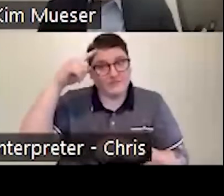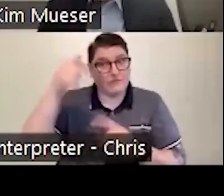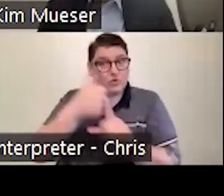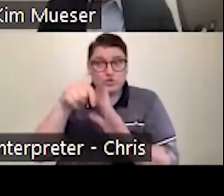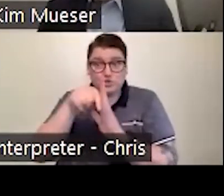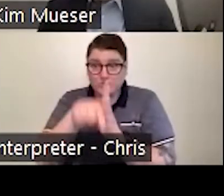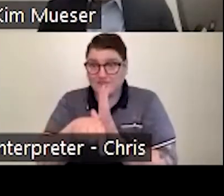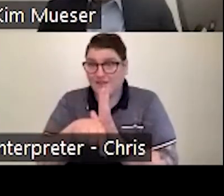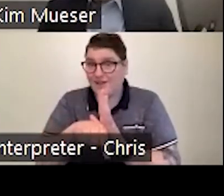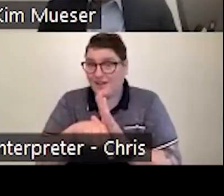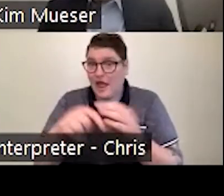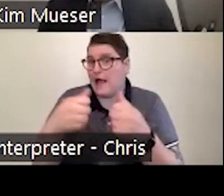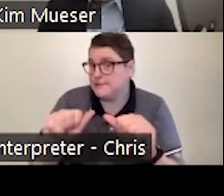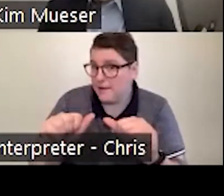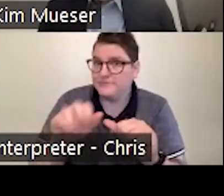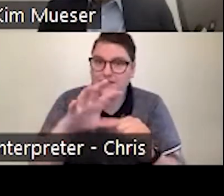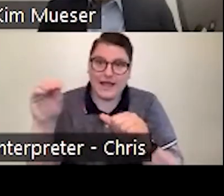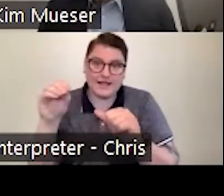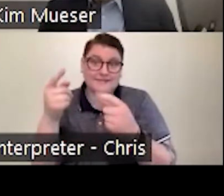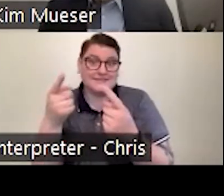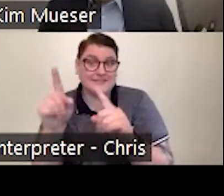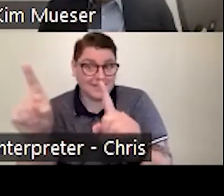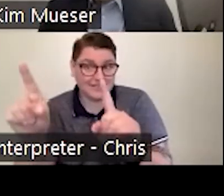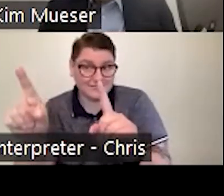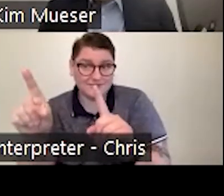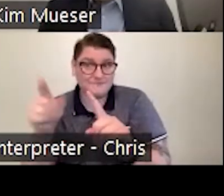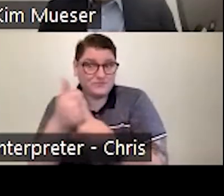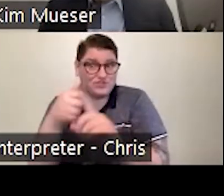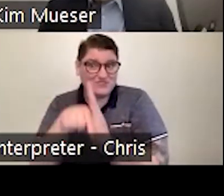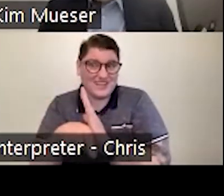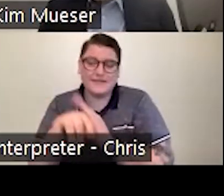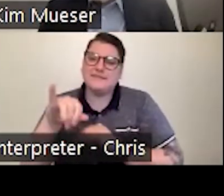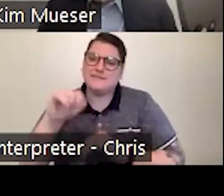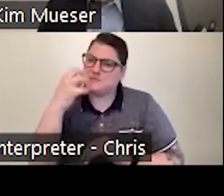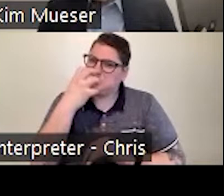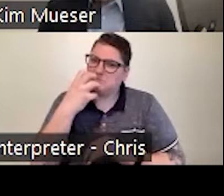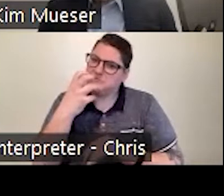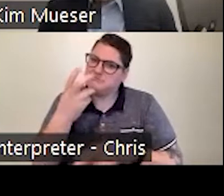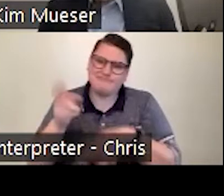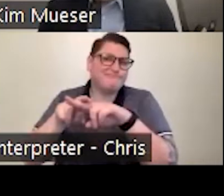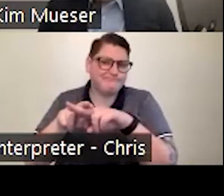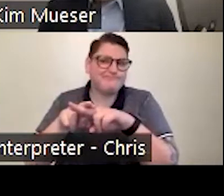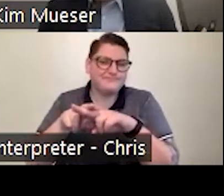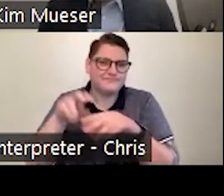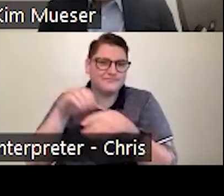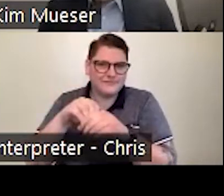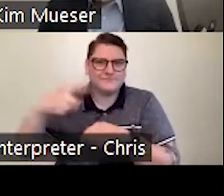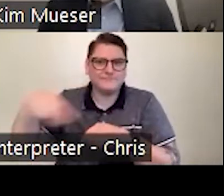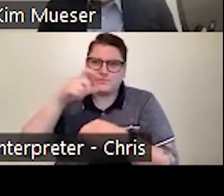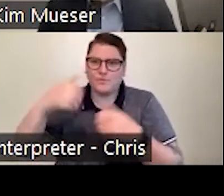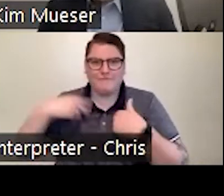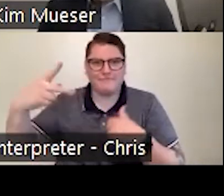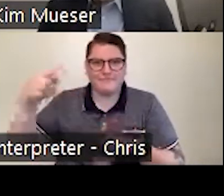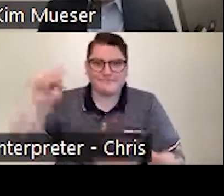suicides attempts and succeeded suicides is quite elevated in post-traumatic stress disorder,